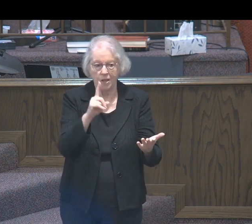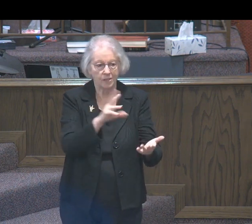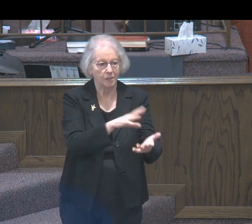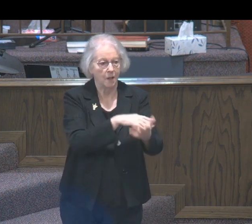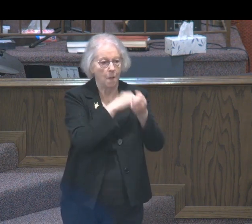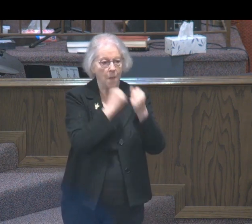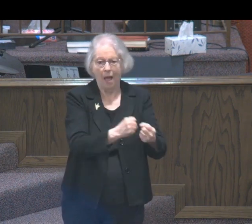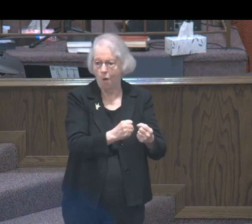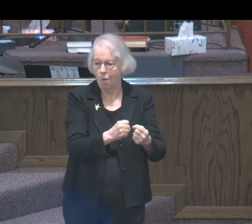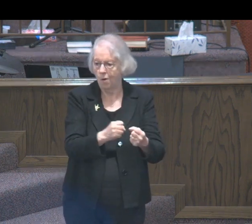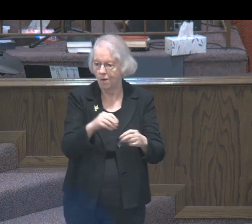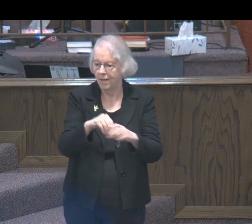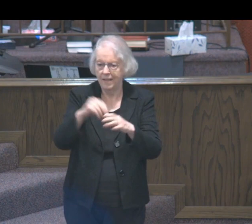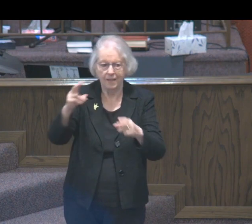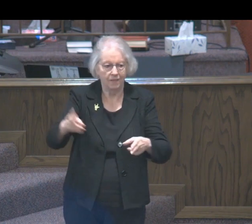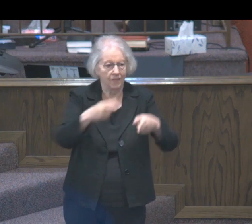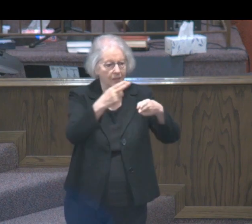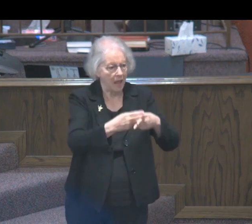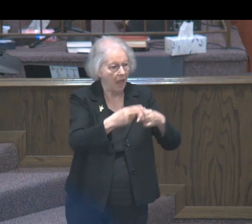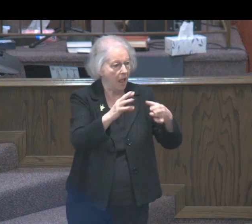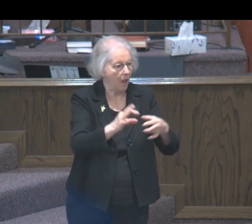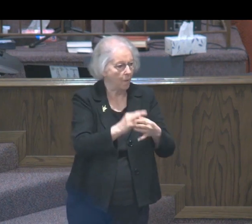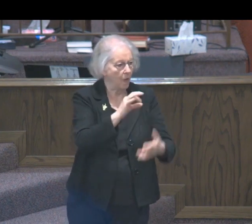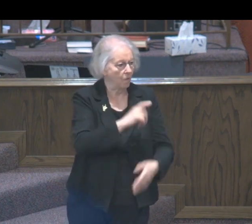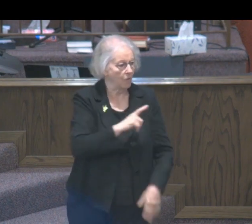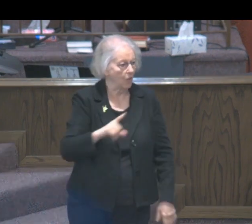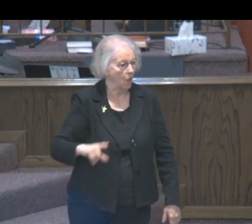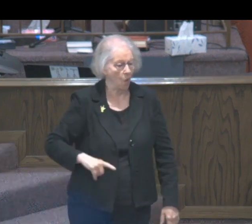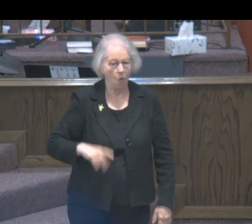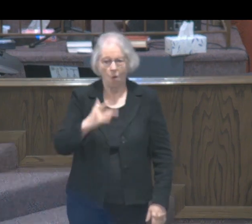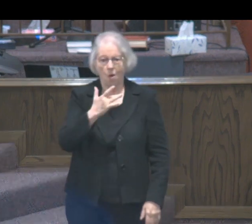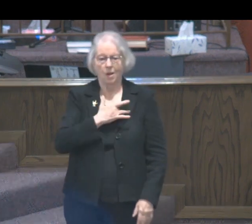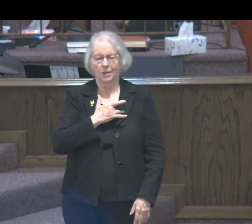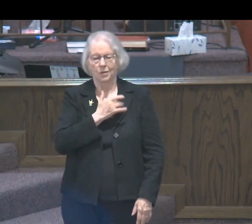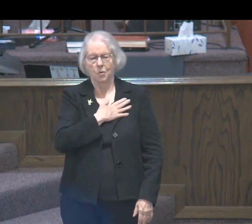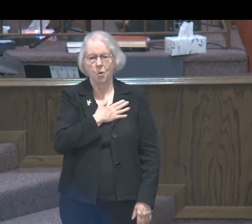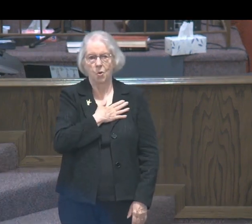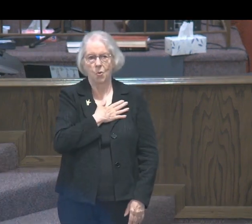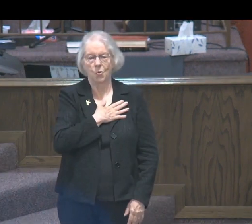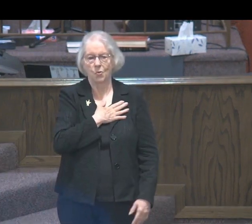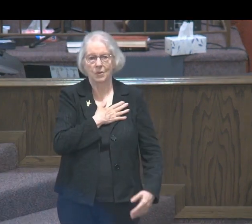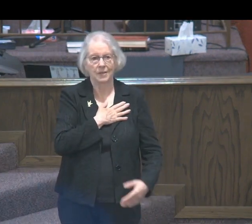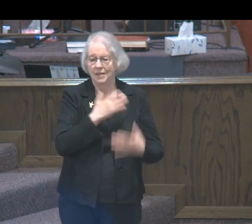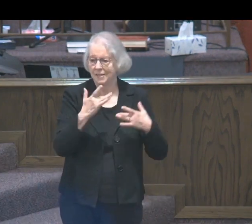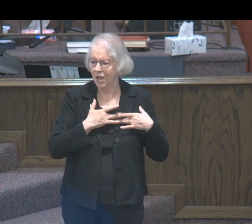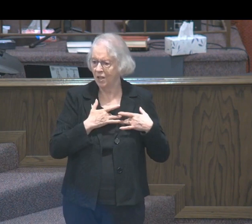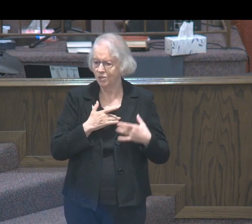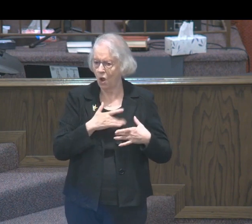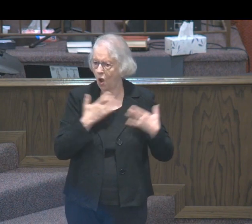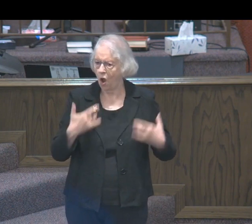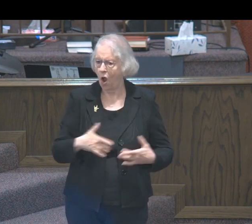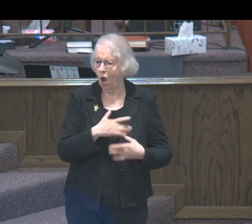Or did you hear them with your heart? What did we sing about today?